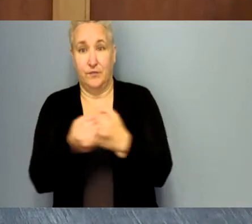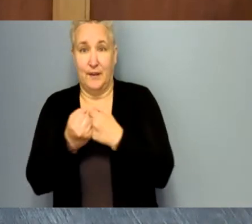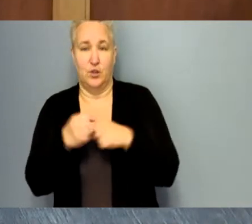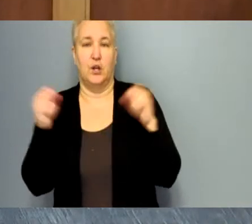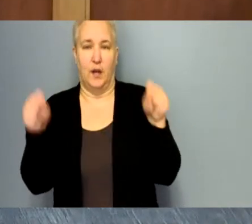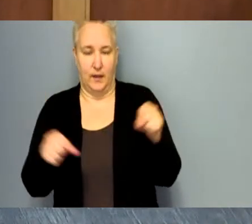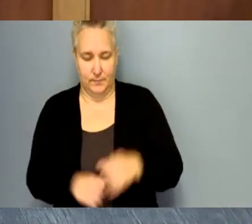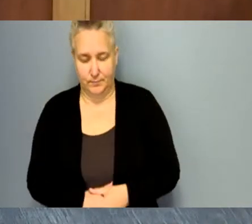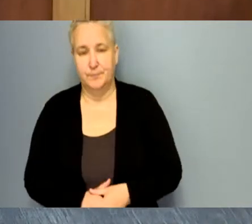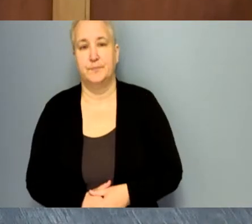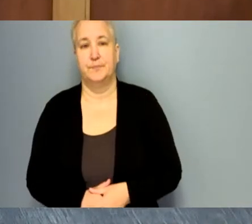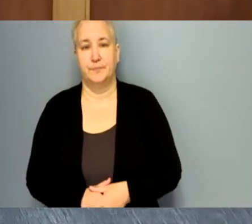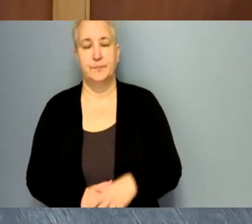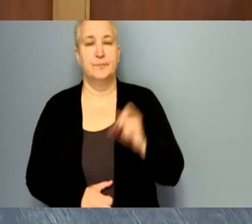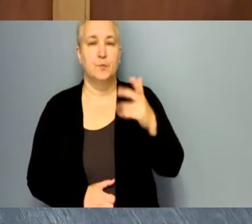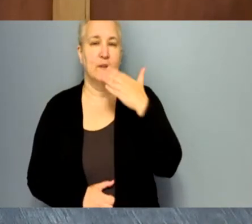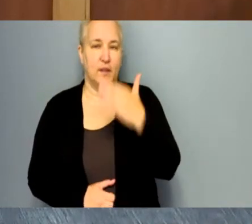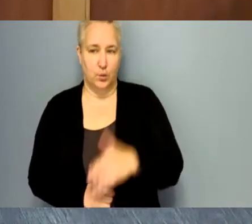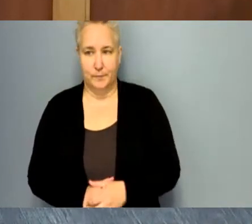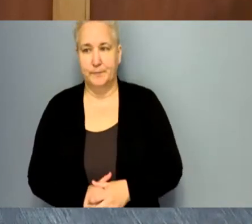Aye. Okay, thank you.